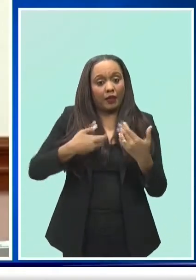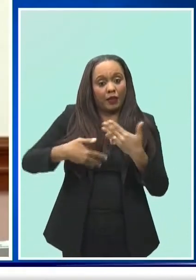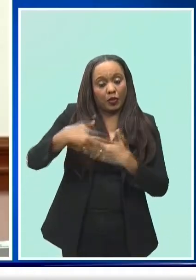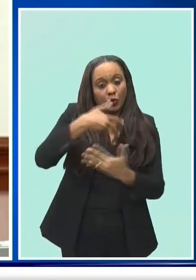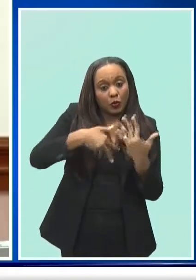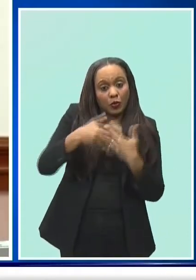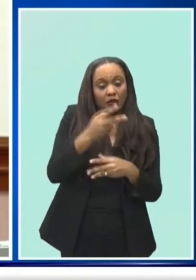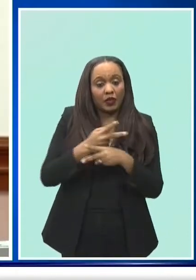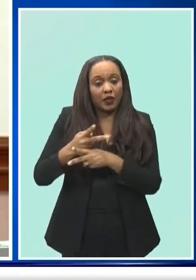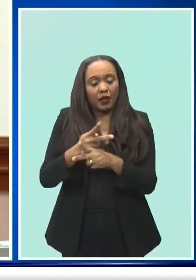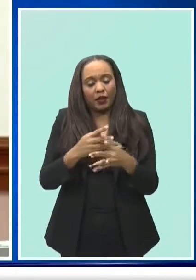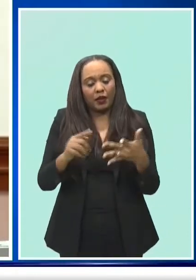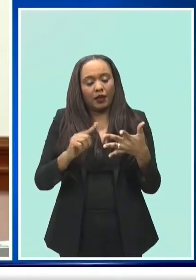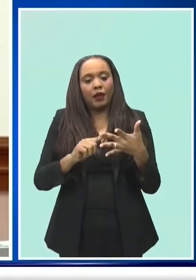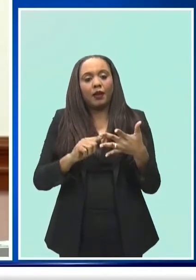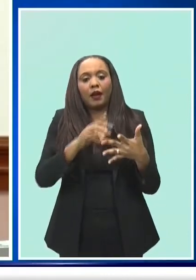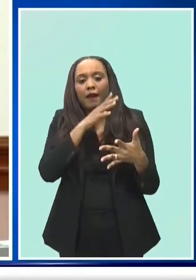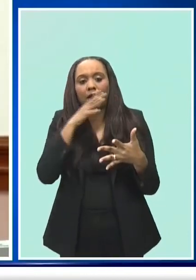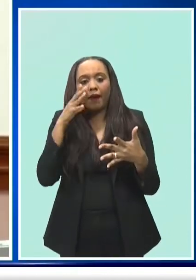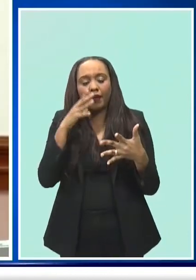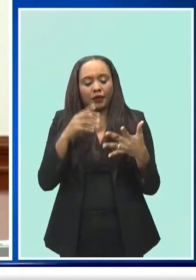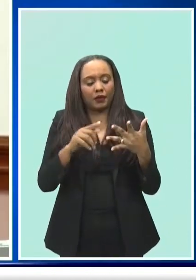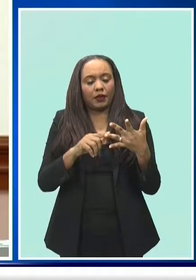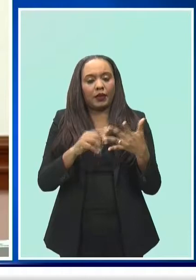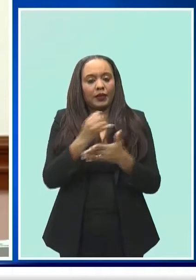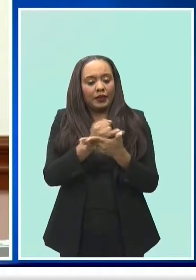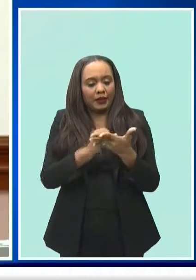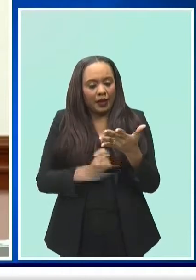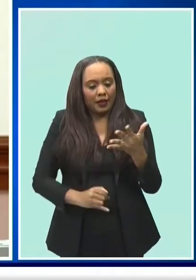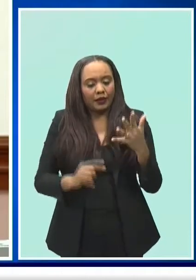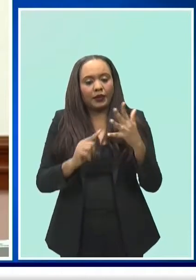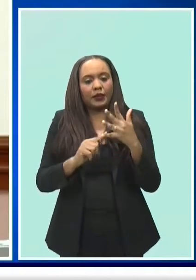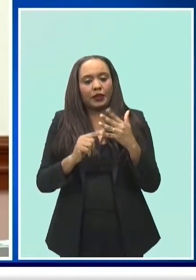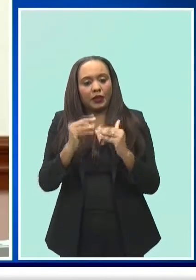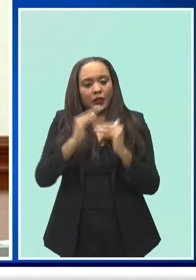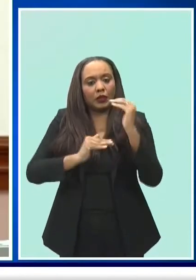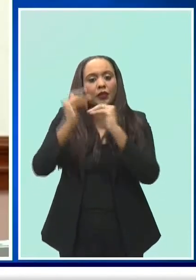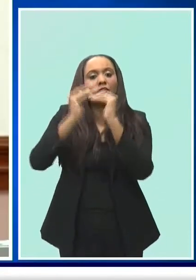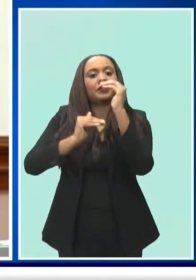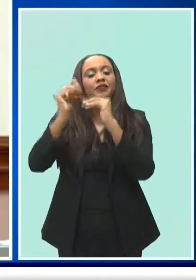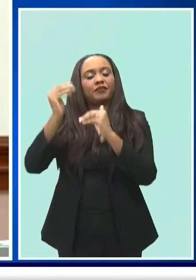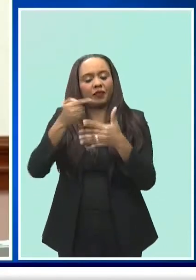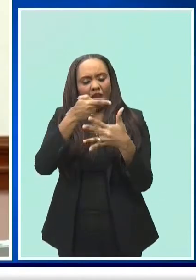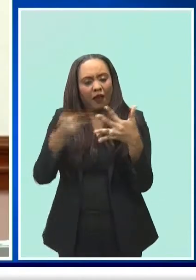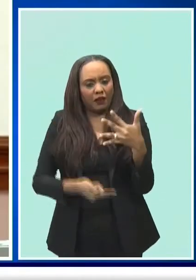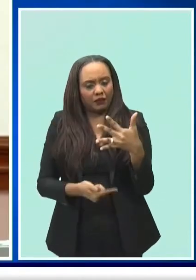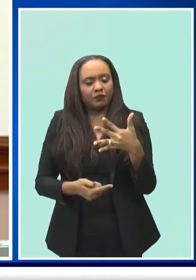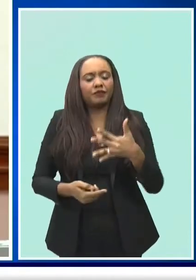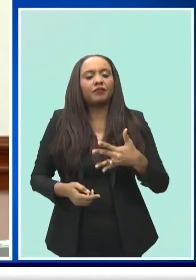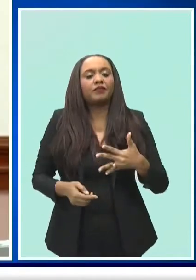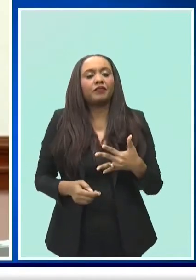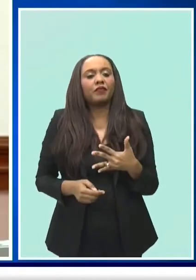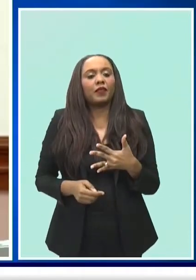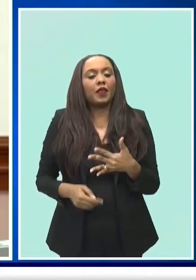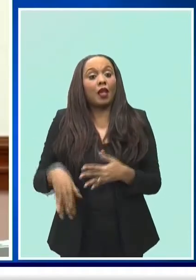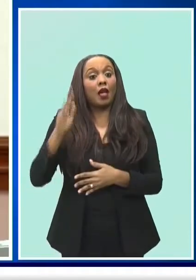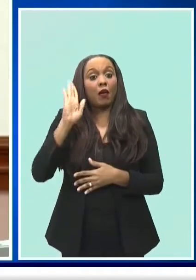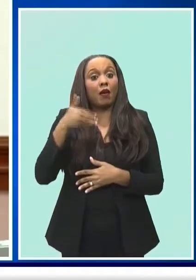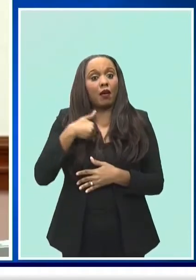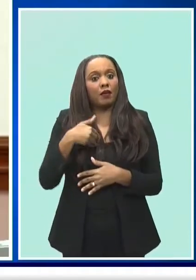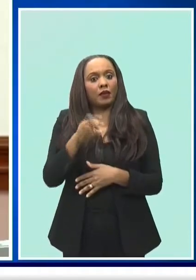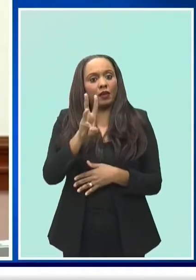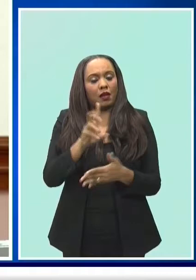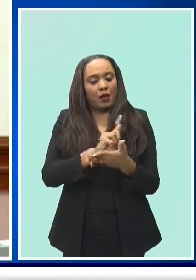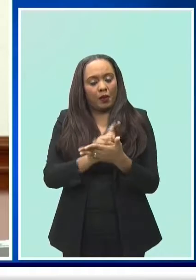care, agri-science, design, and construction. And so during the residential phase of 6 weeks, those